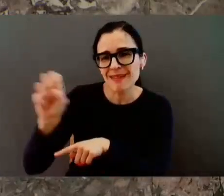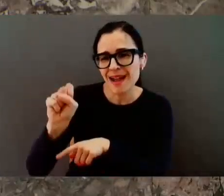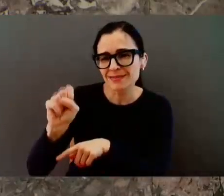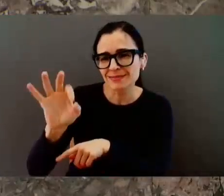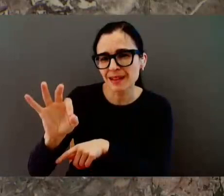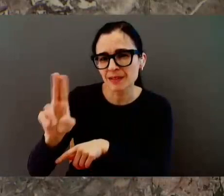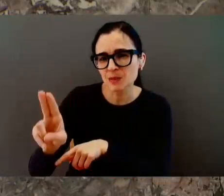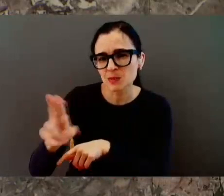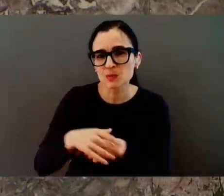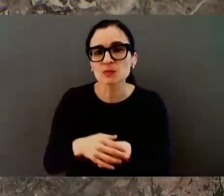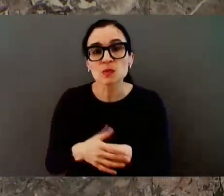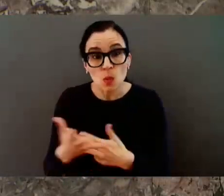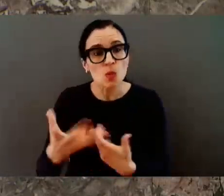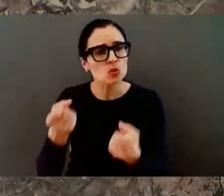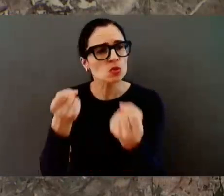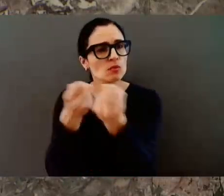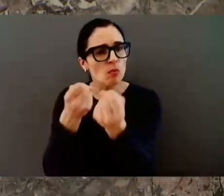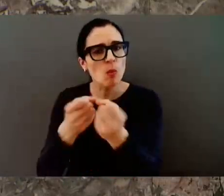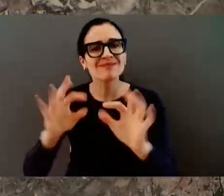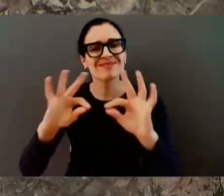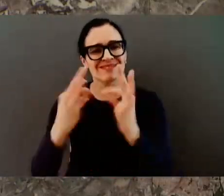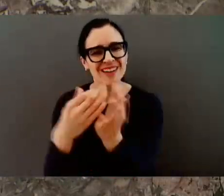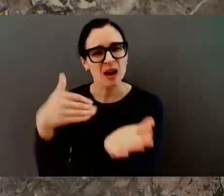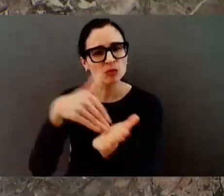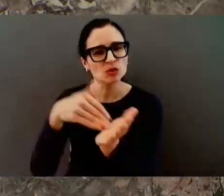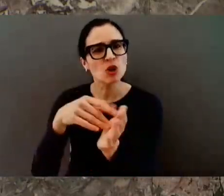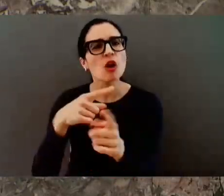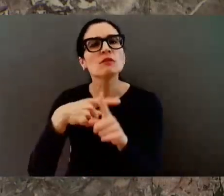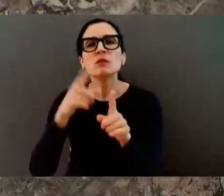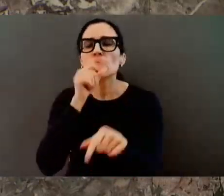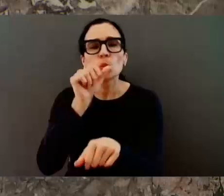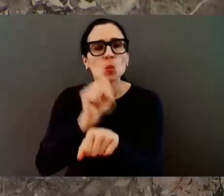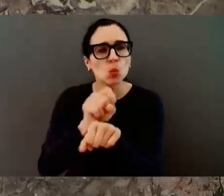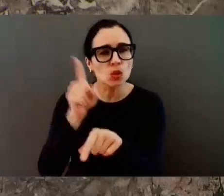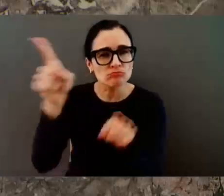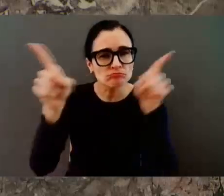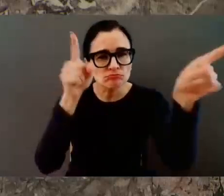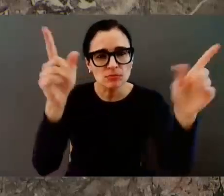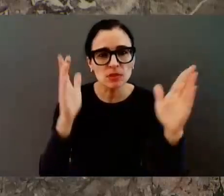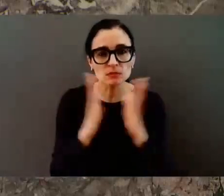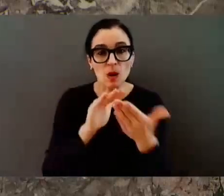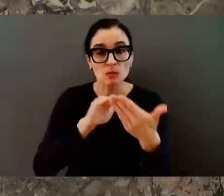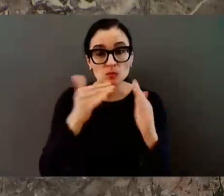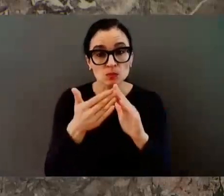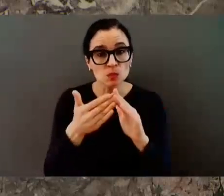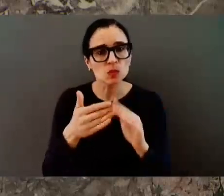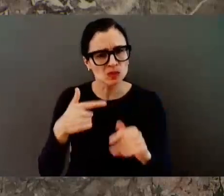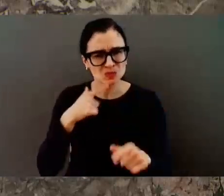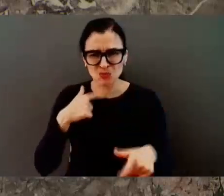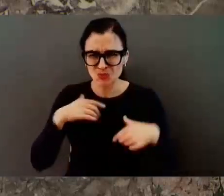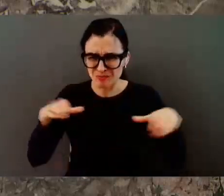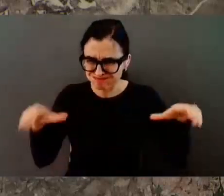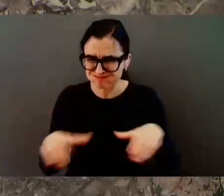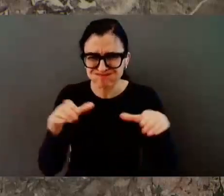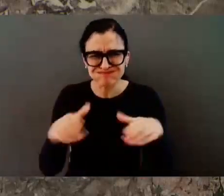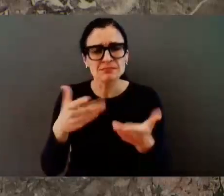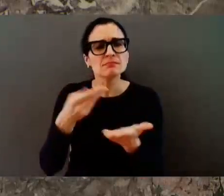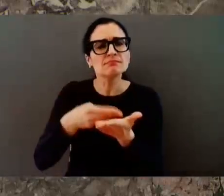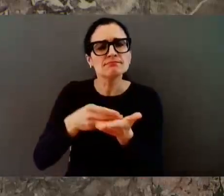with incentives for nurses, physicians, and others to travel and to work and live in rural